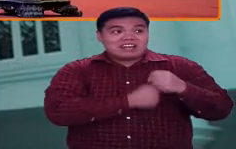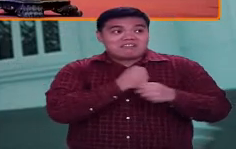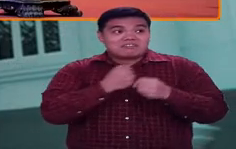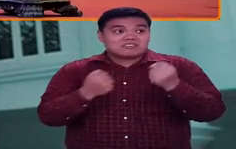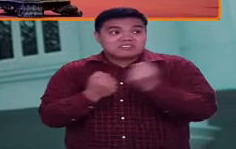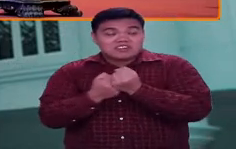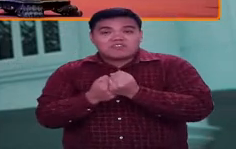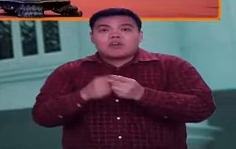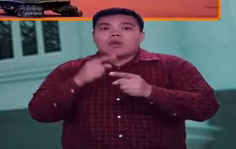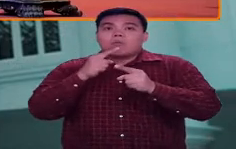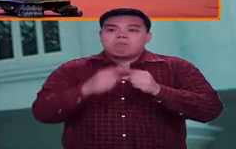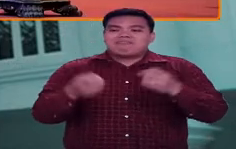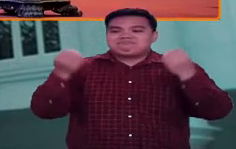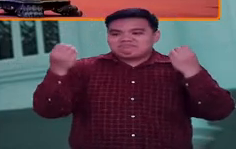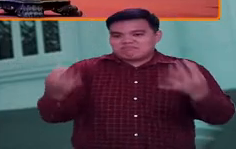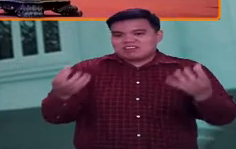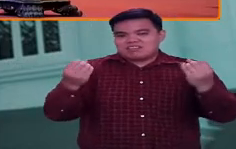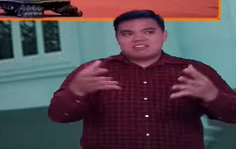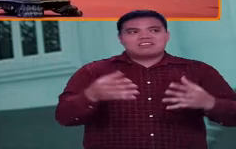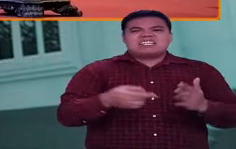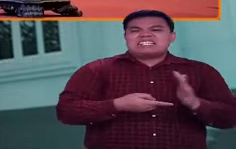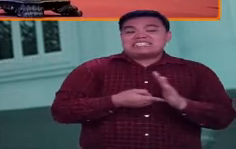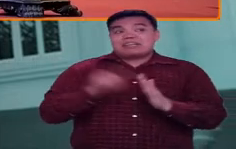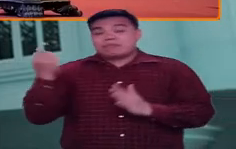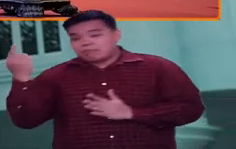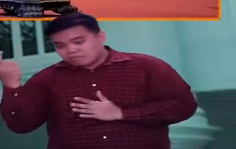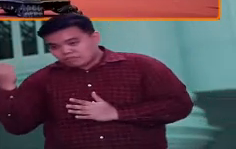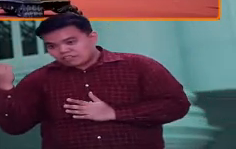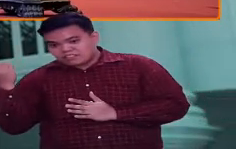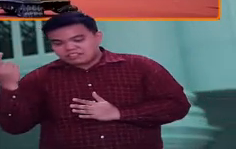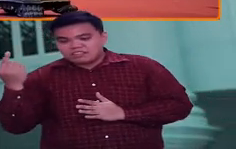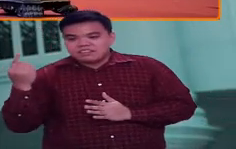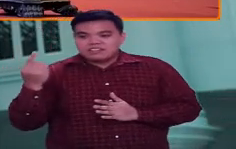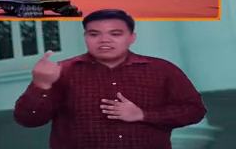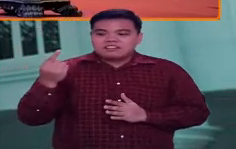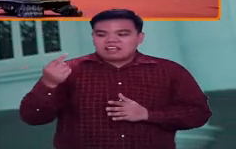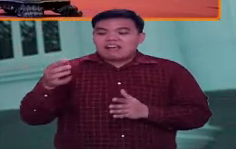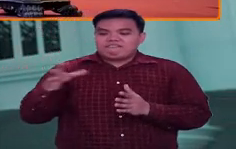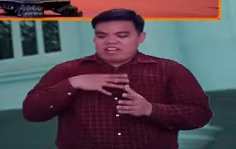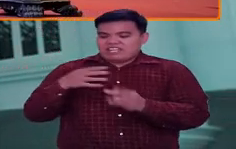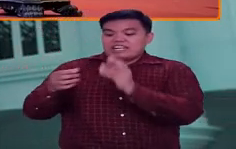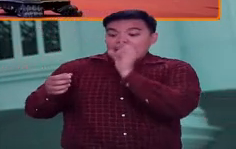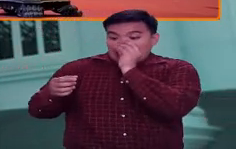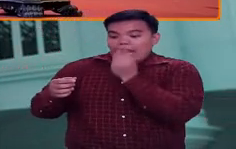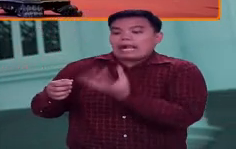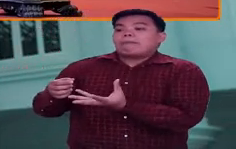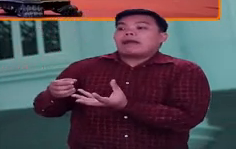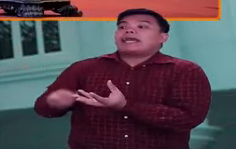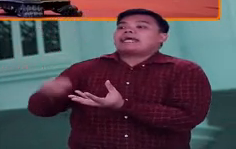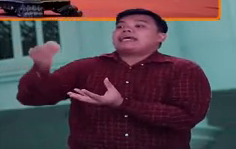But we are in abundance. Sometimes we give even our leftovers.